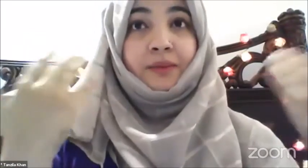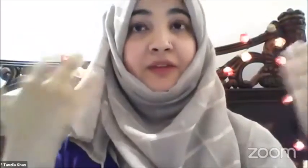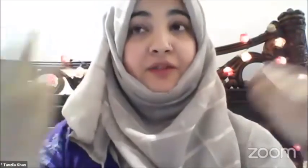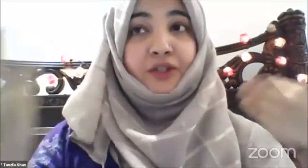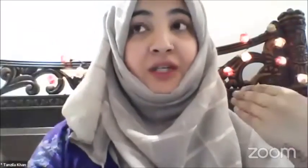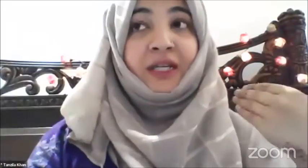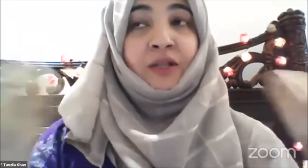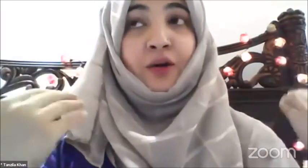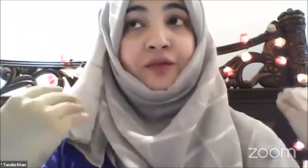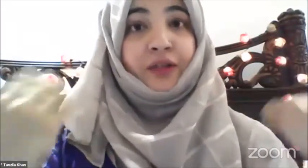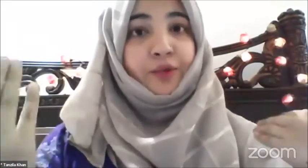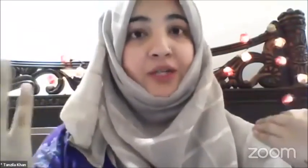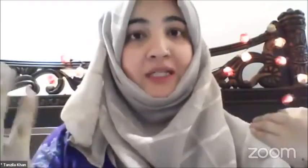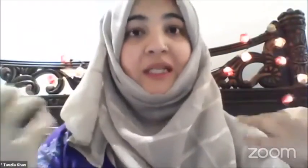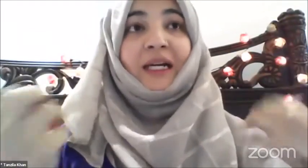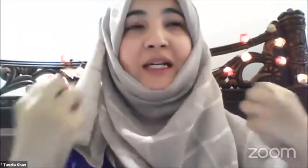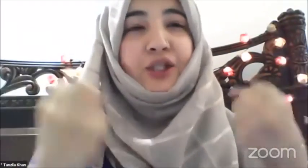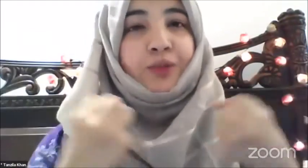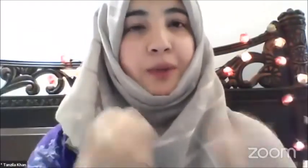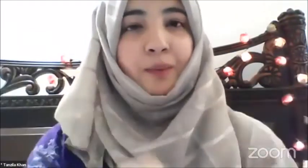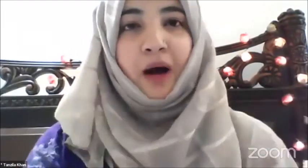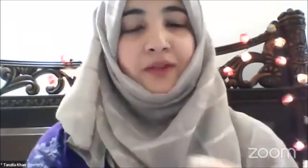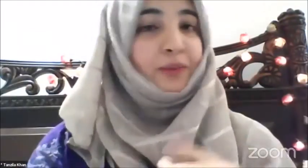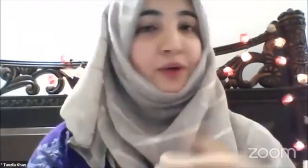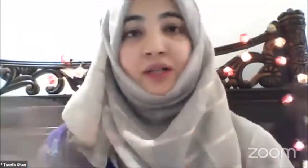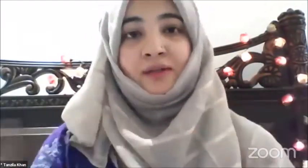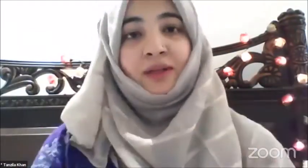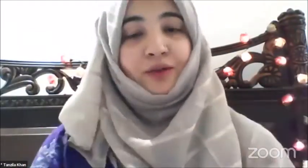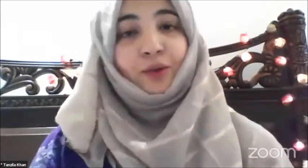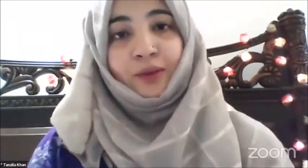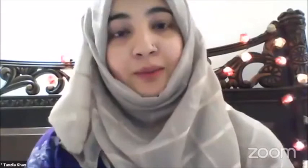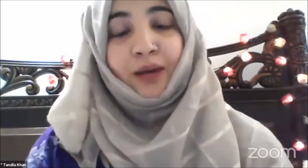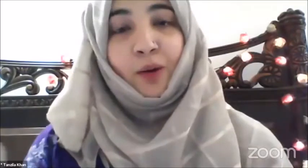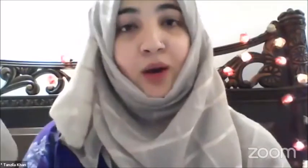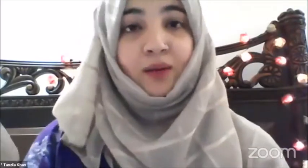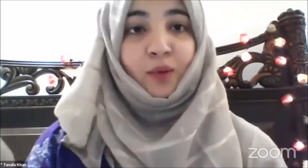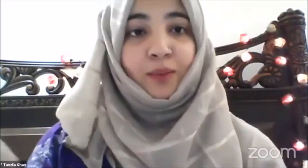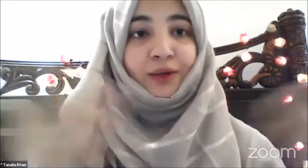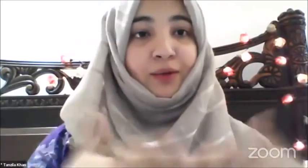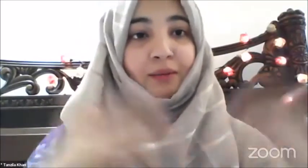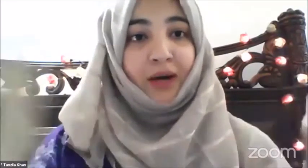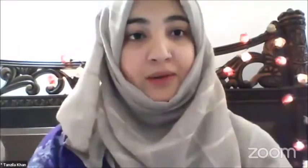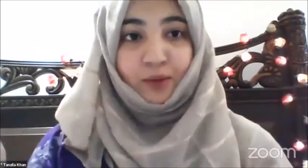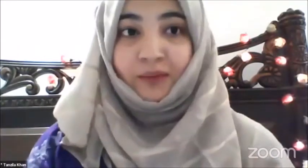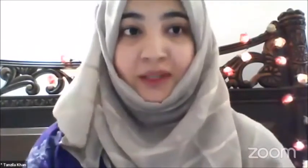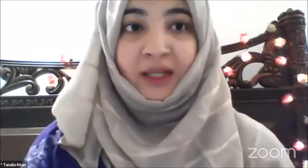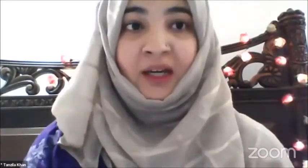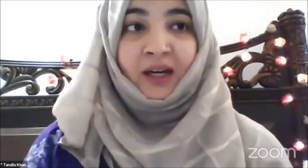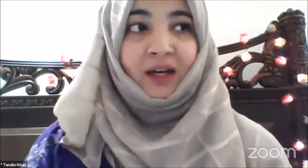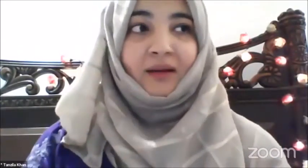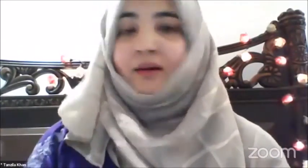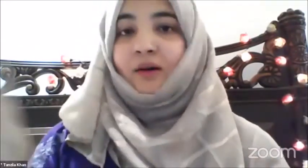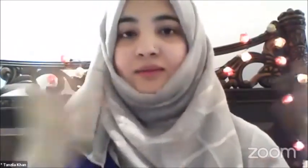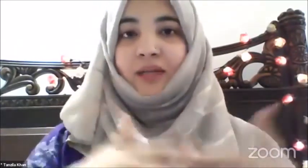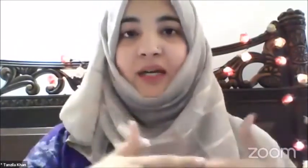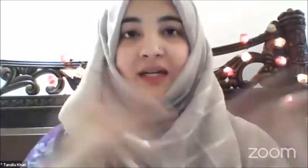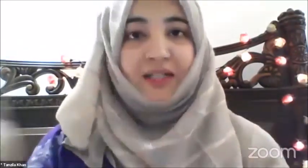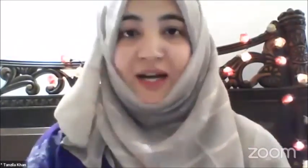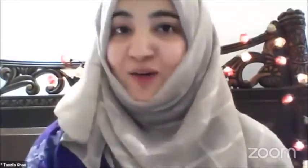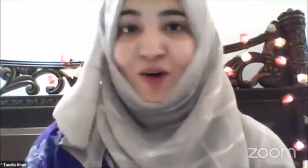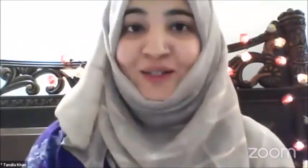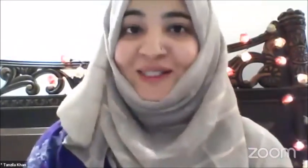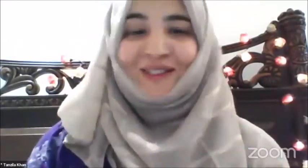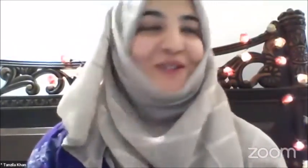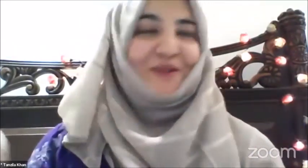youngest beneficiaries of the community that need to be empowered, because if you empower one woman, you empower probably her